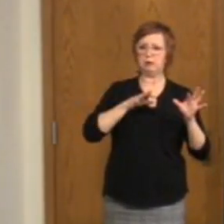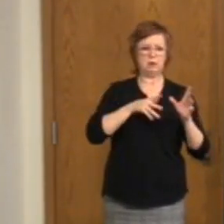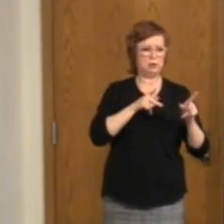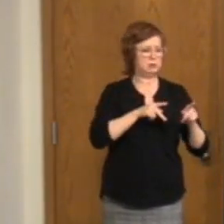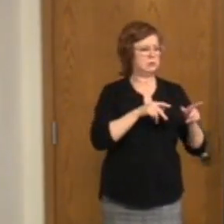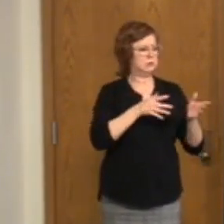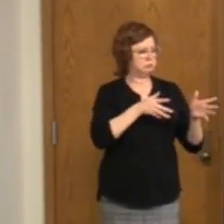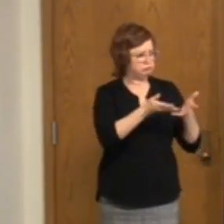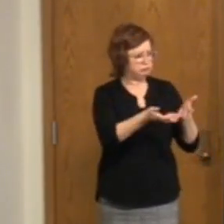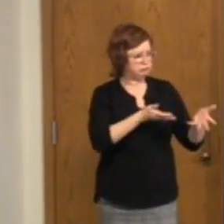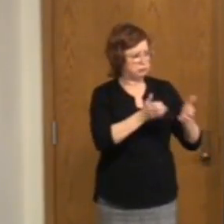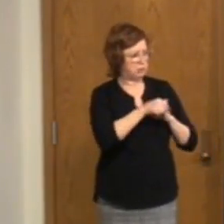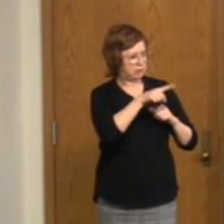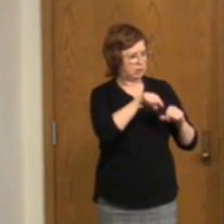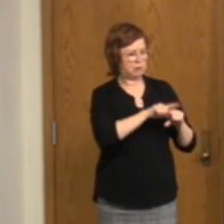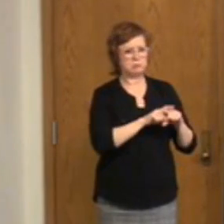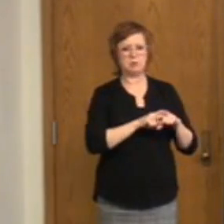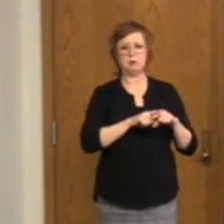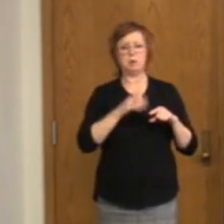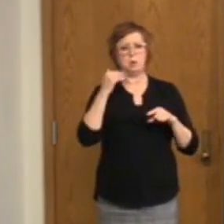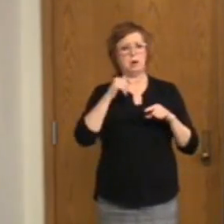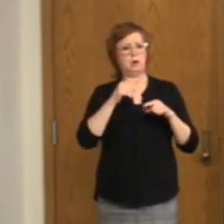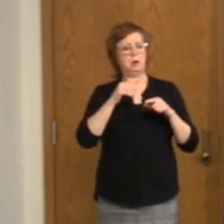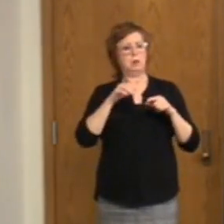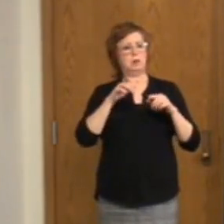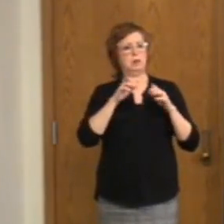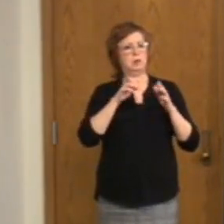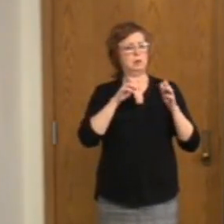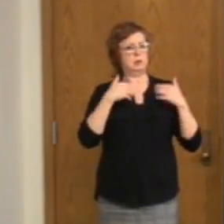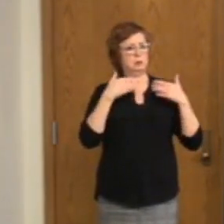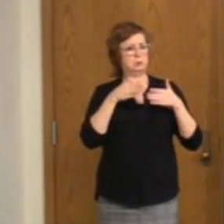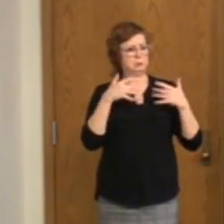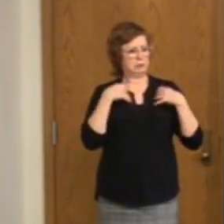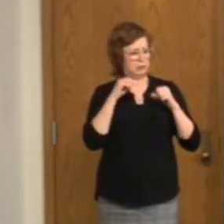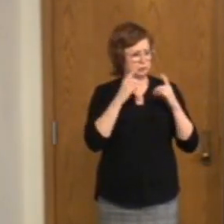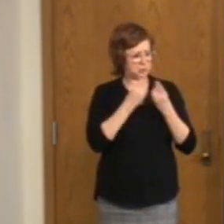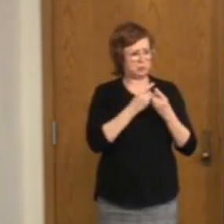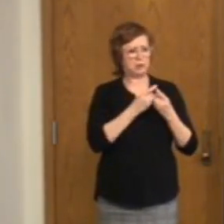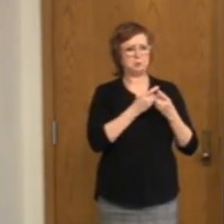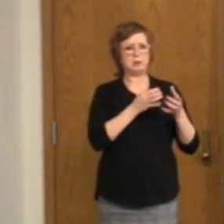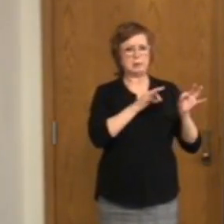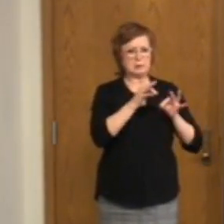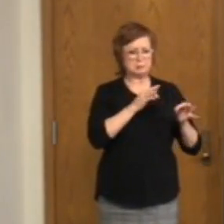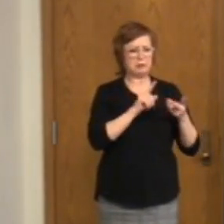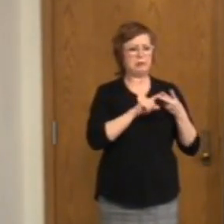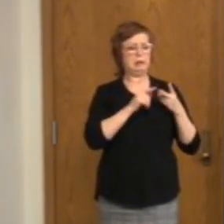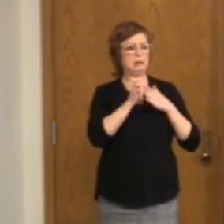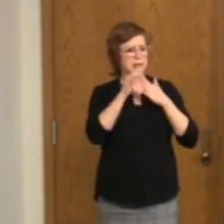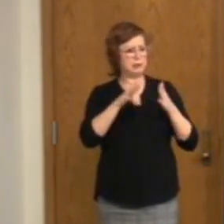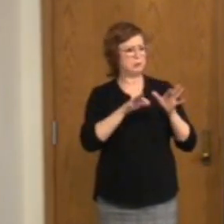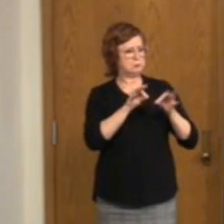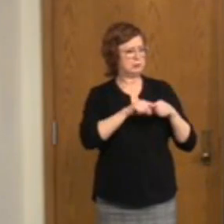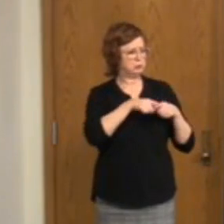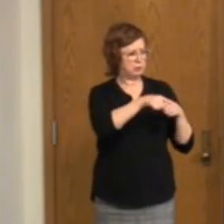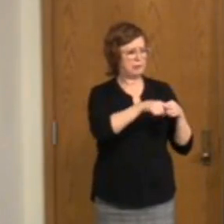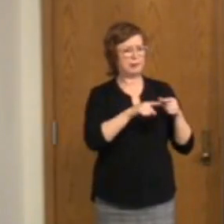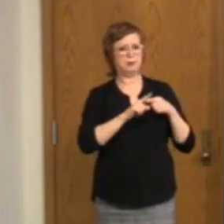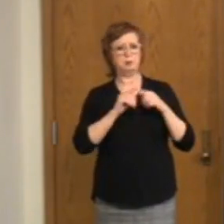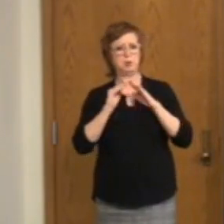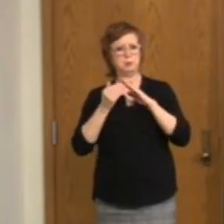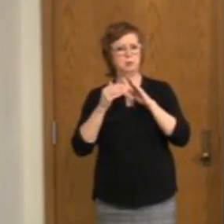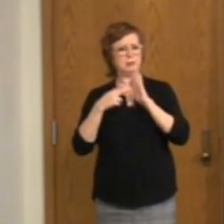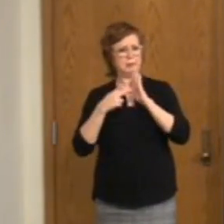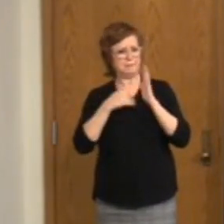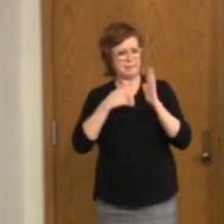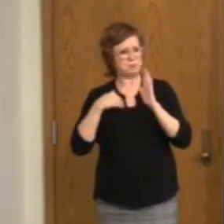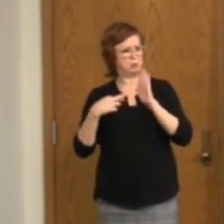by leadership and community members. And in many cases, after those questions have been addressed, vaccine uptake has improved. But again, I